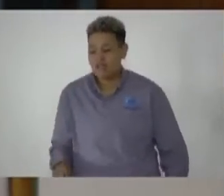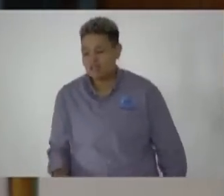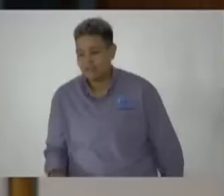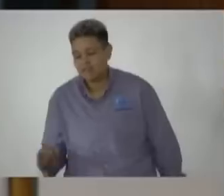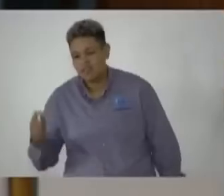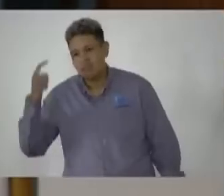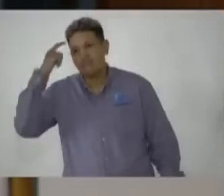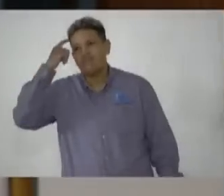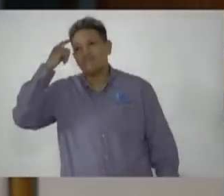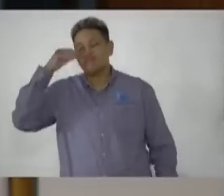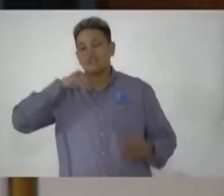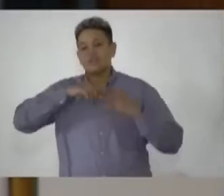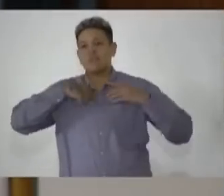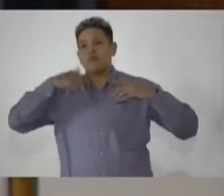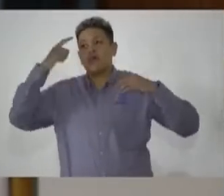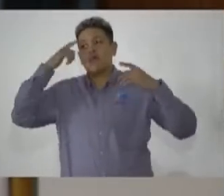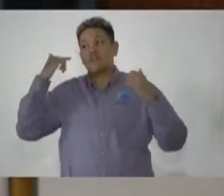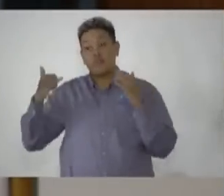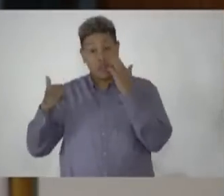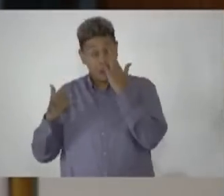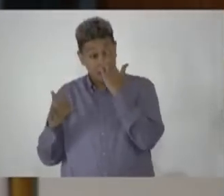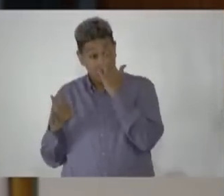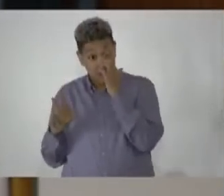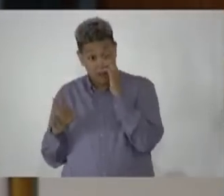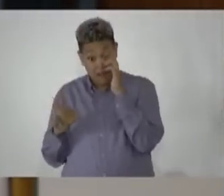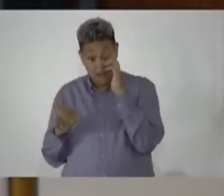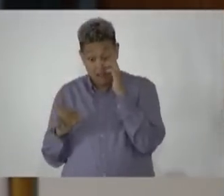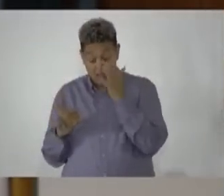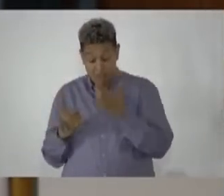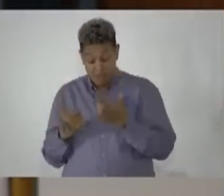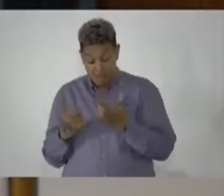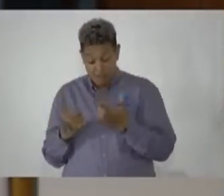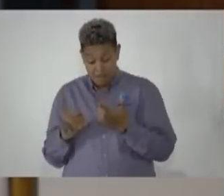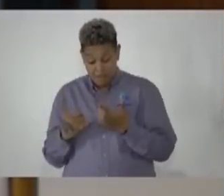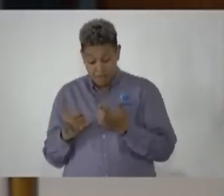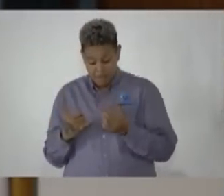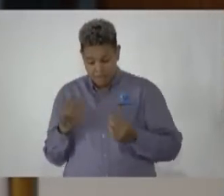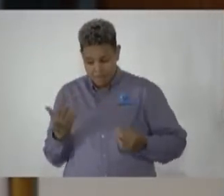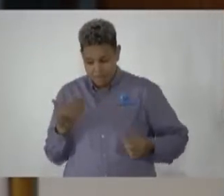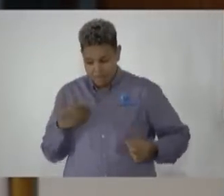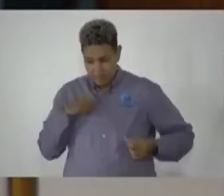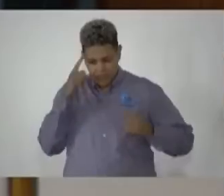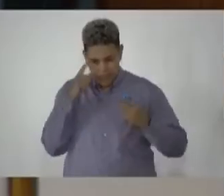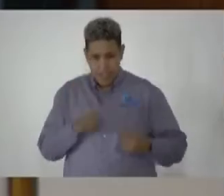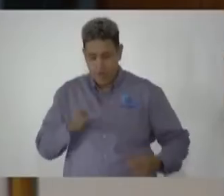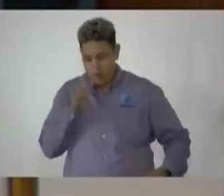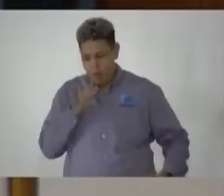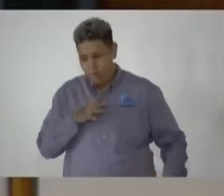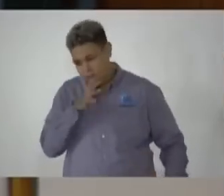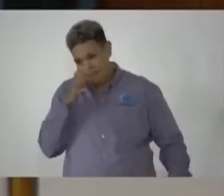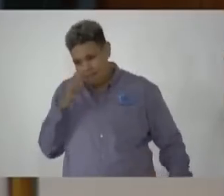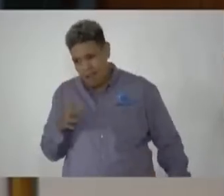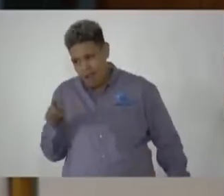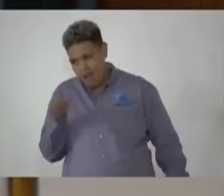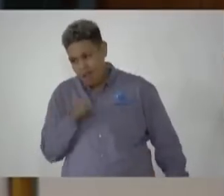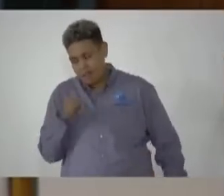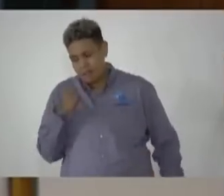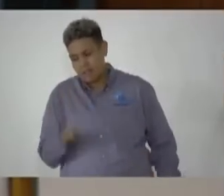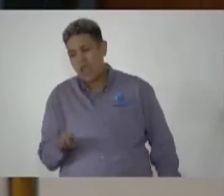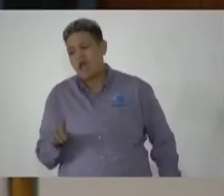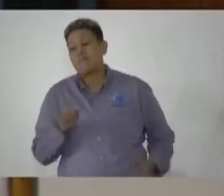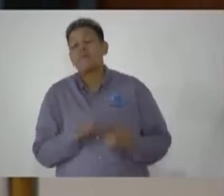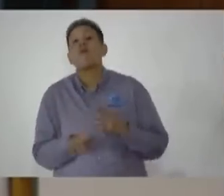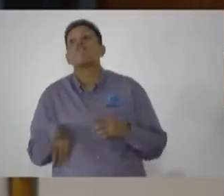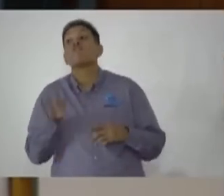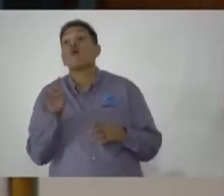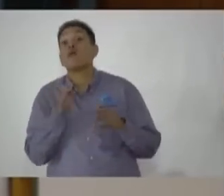of snapped in my head today that perhaps if we targeted our women farmers and